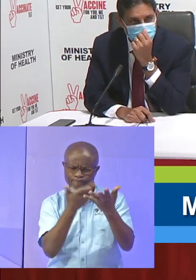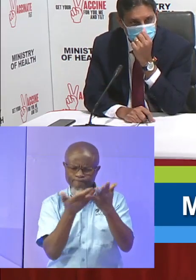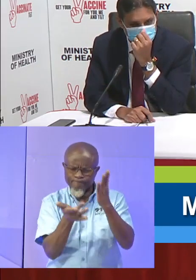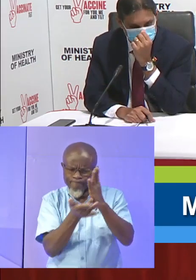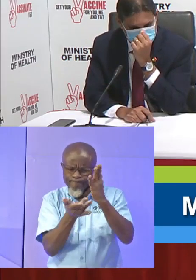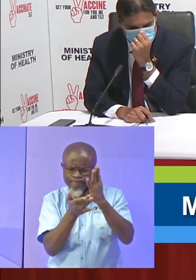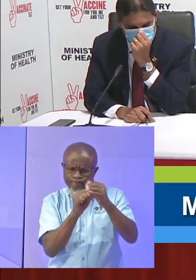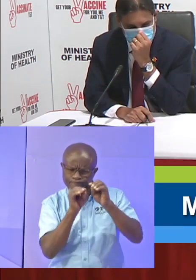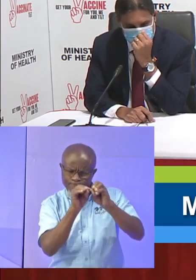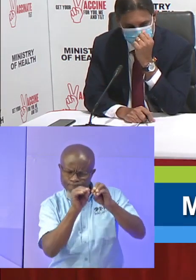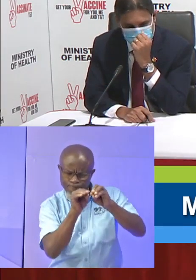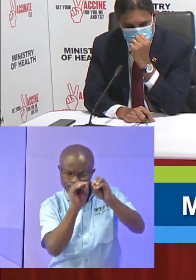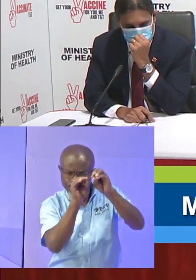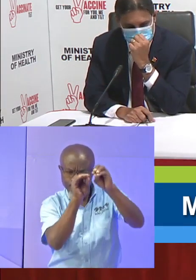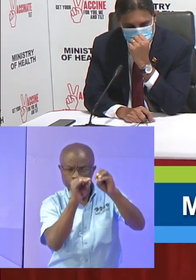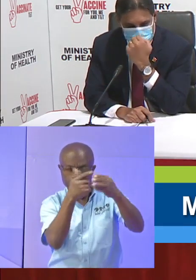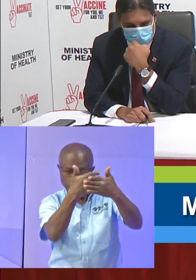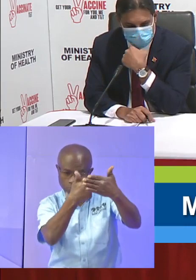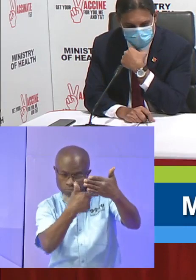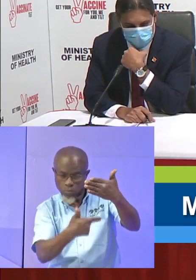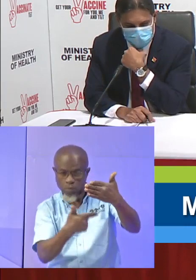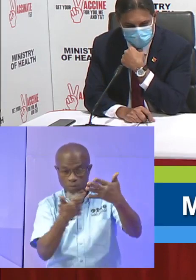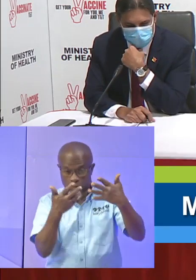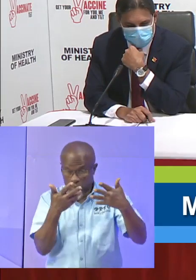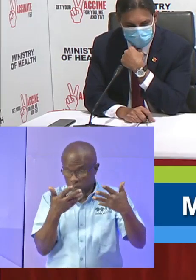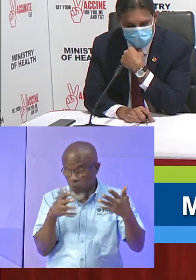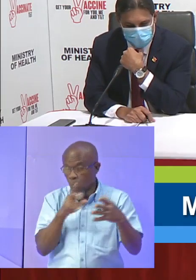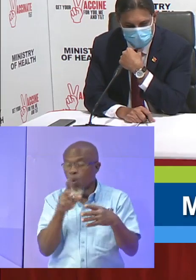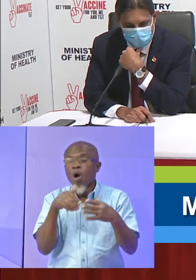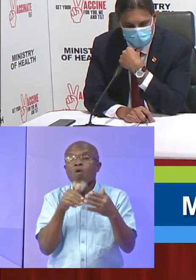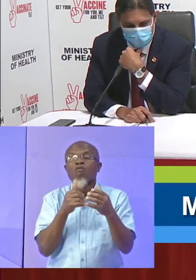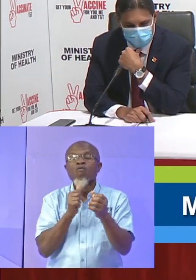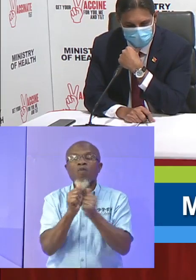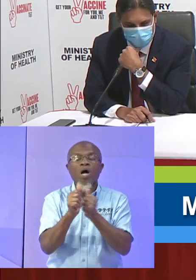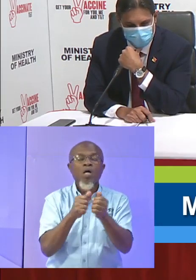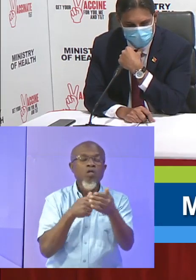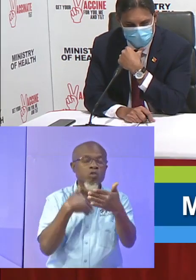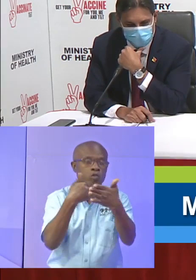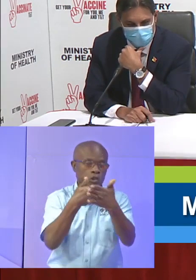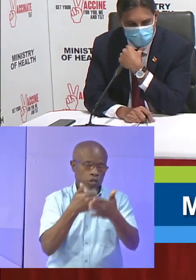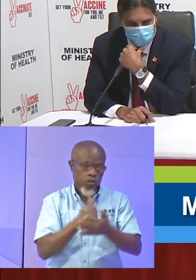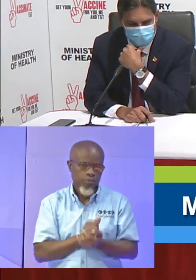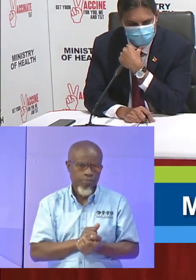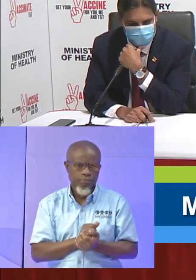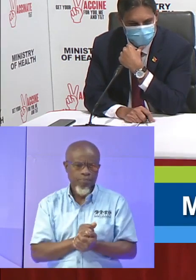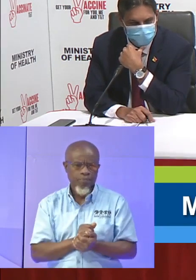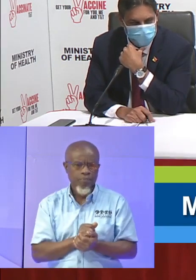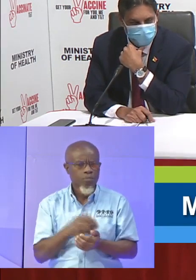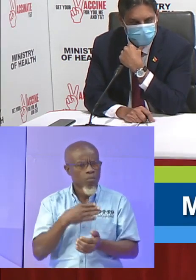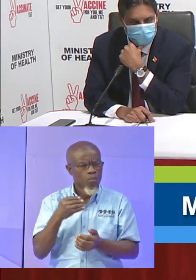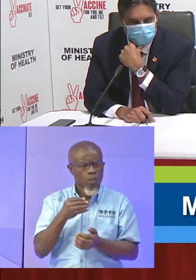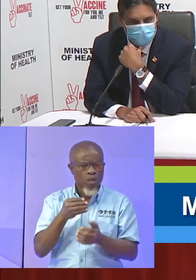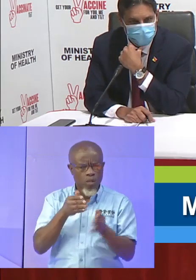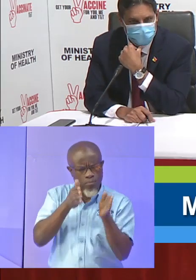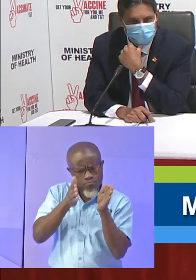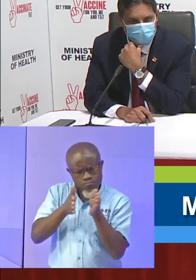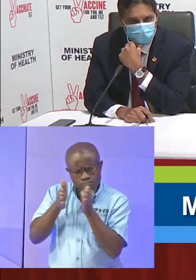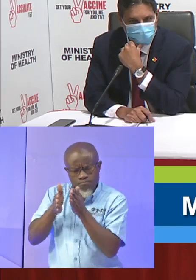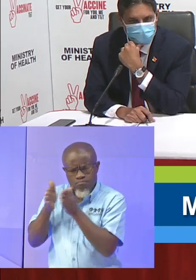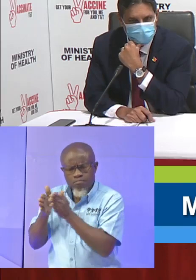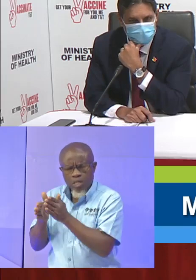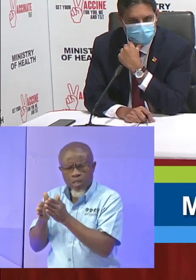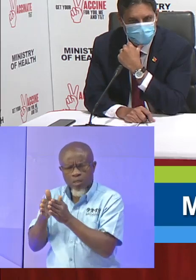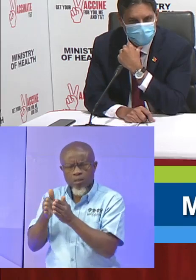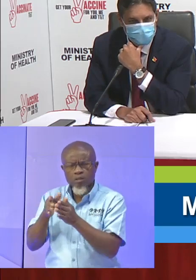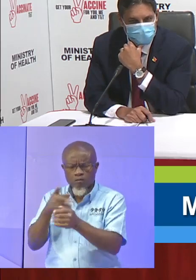second was, which stakeholders has the ministry consulted on the vaccination plan for children